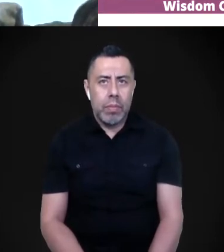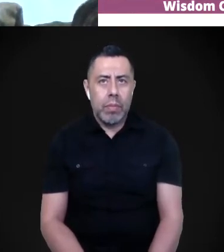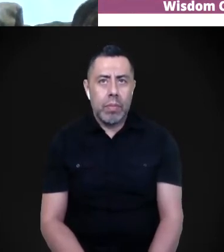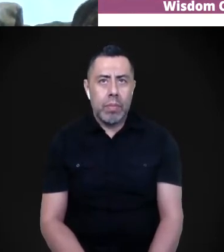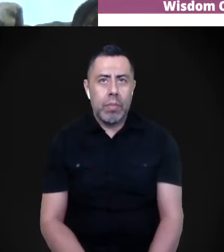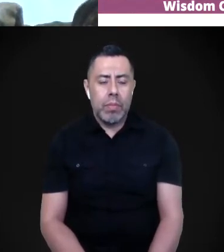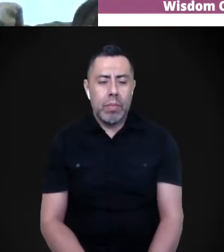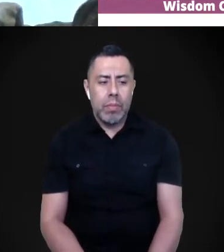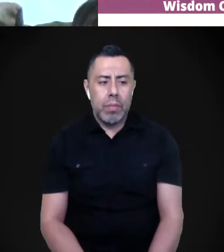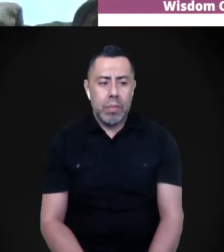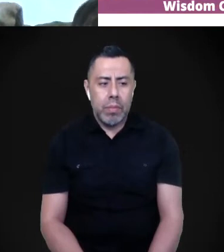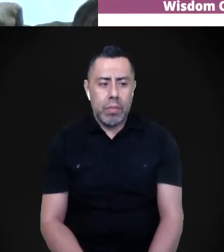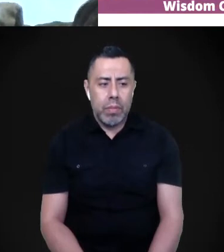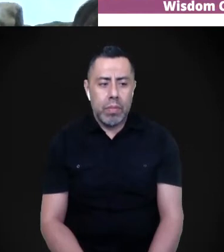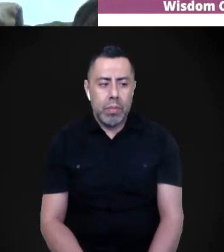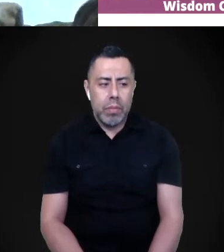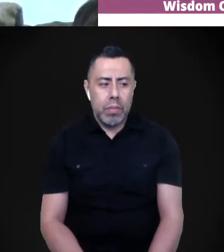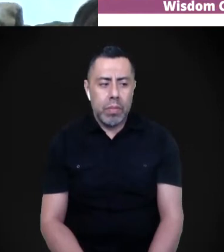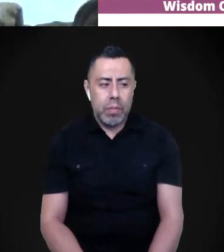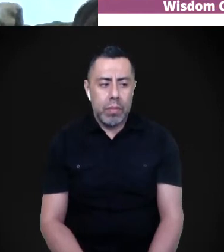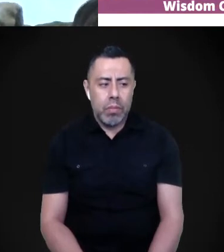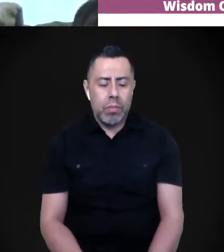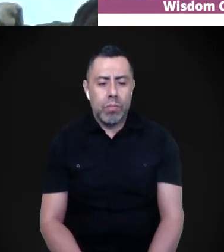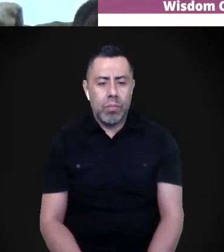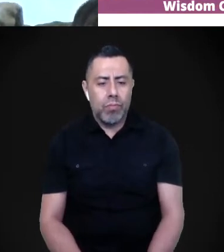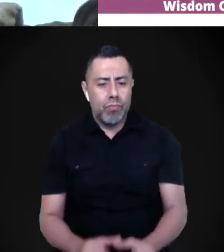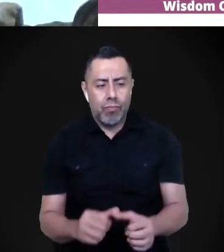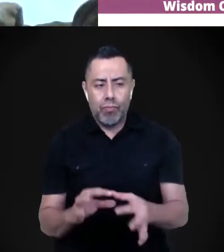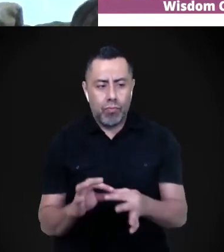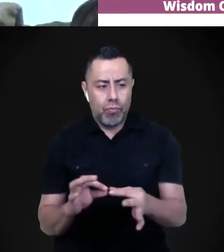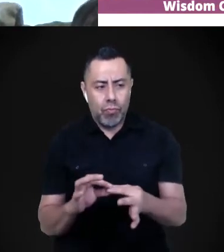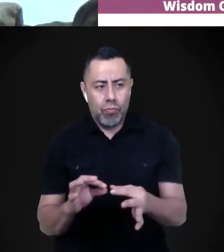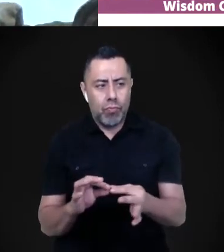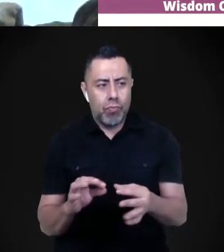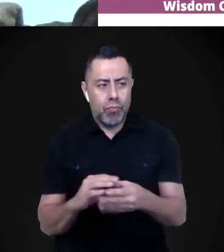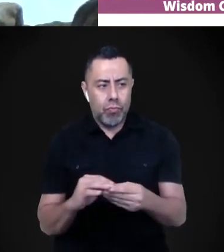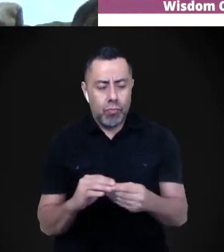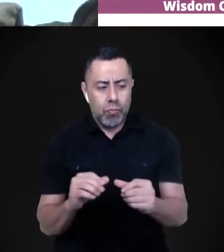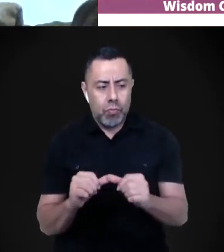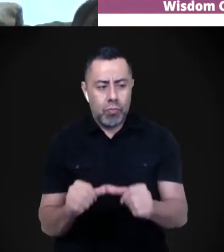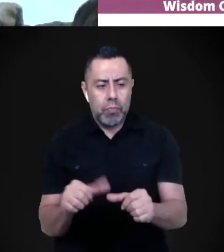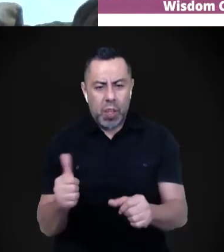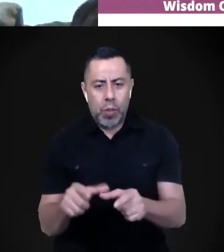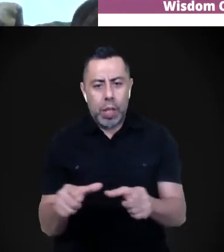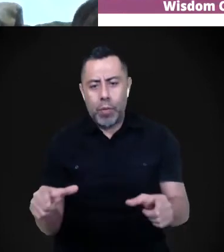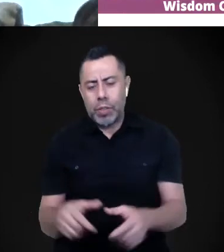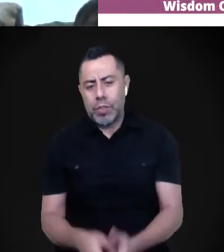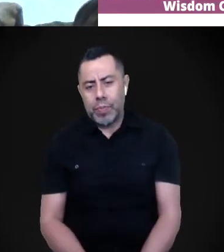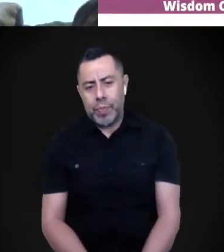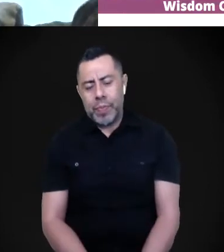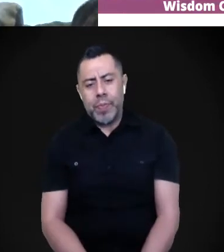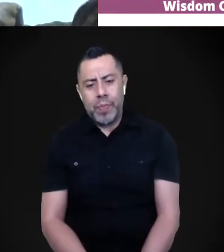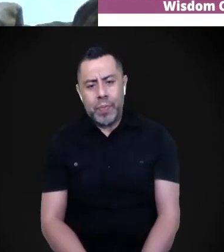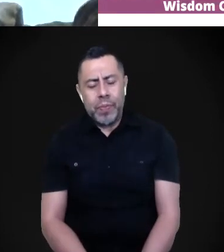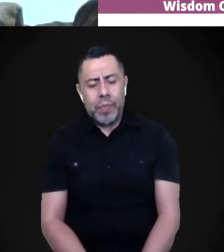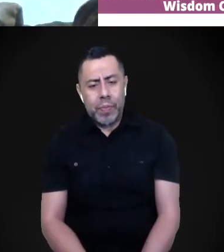joko? But a are they for nana edo a are they that is zagi a is